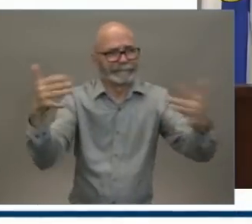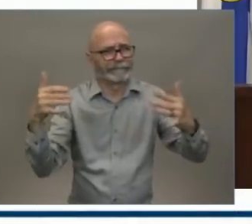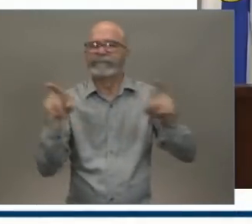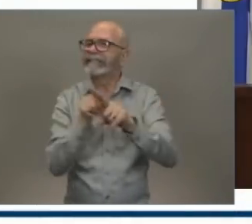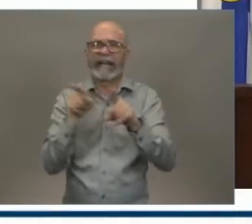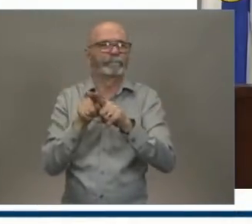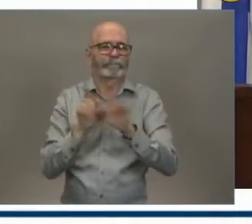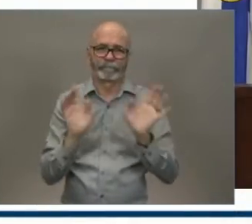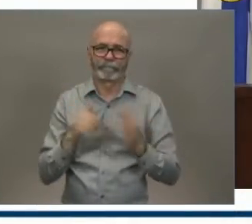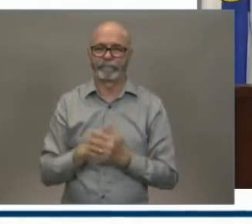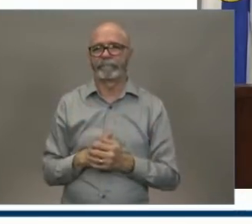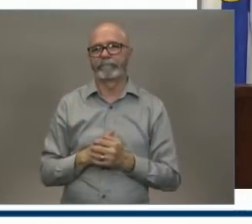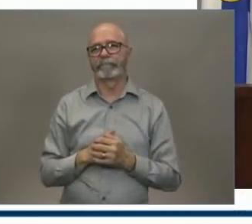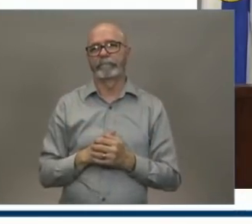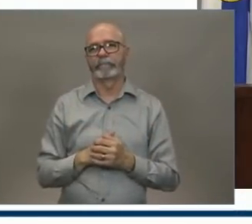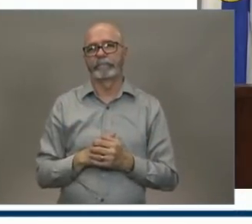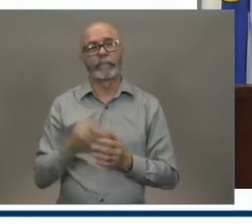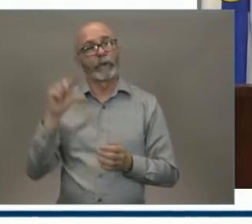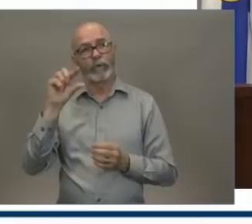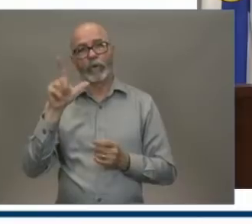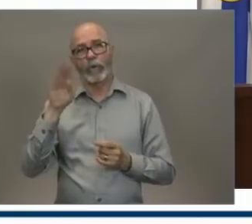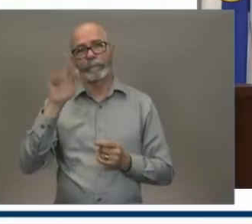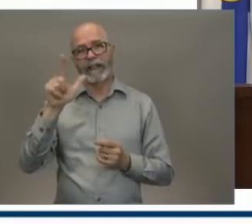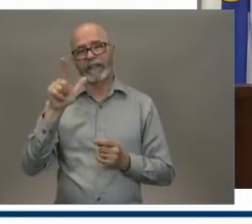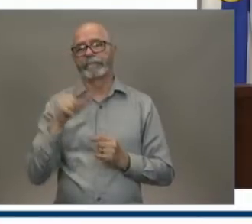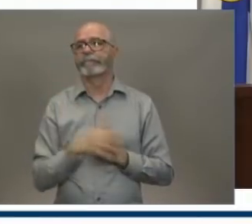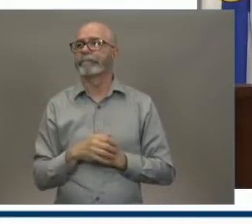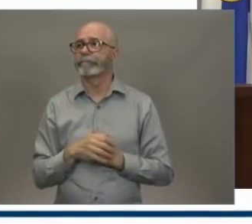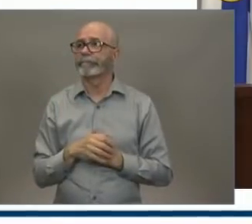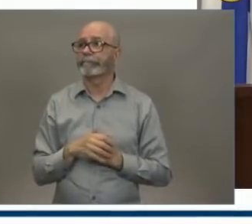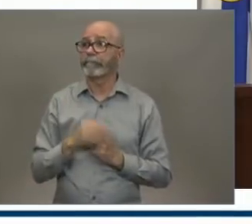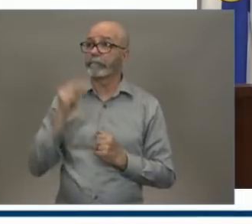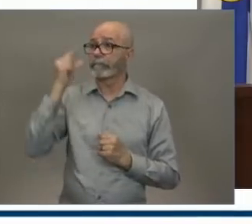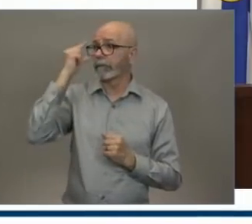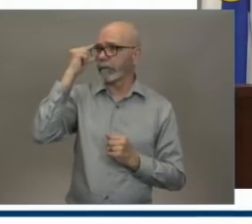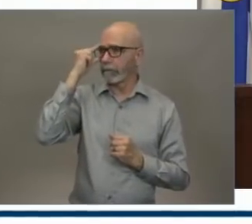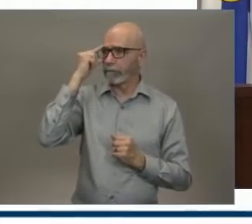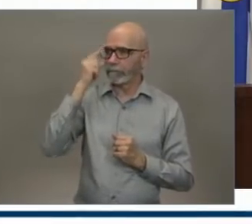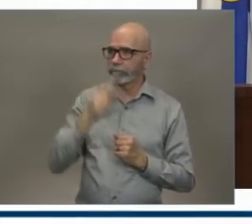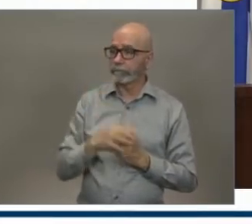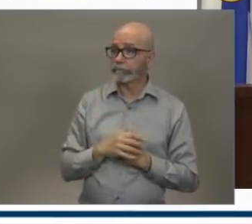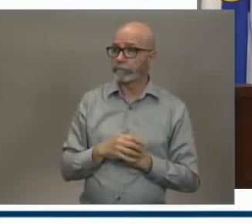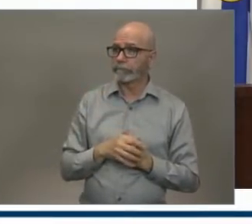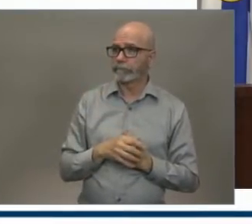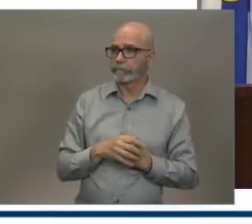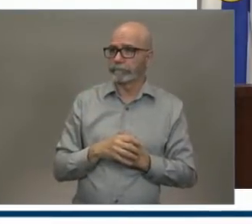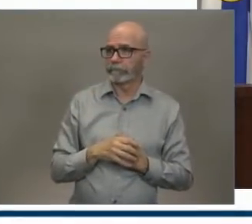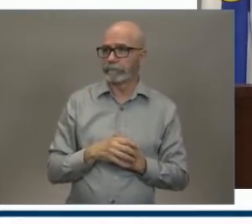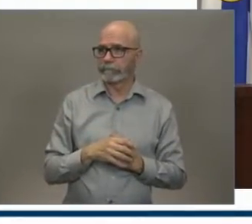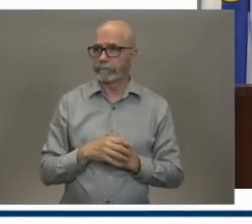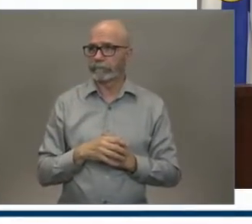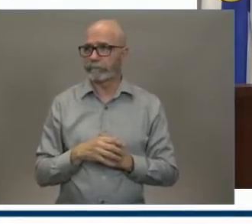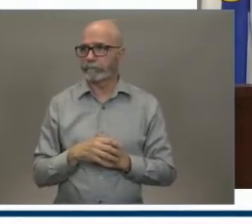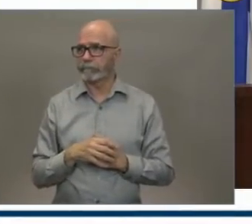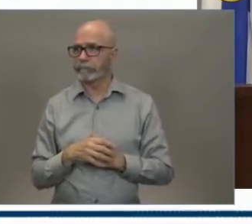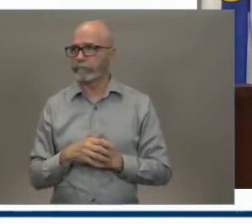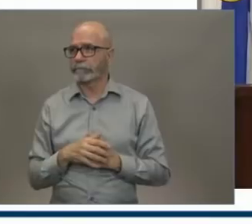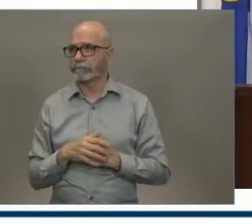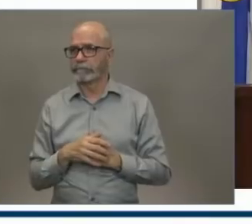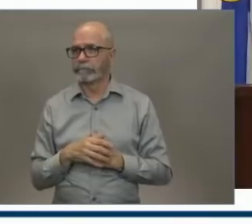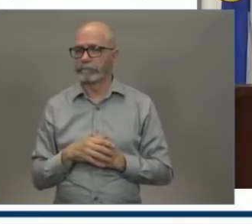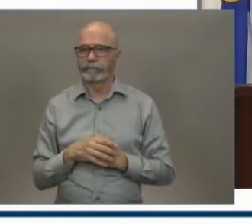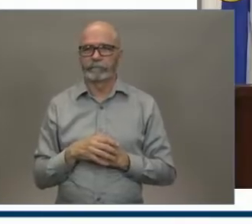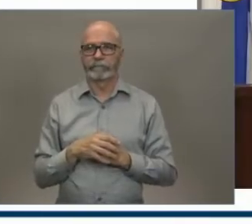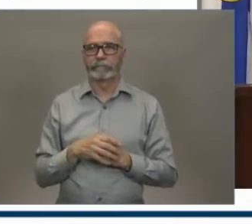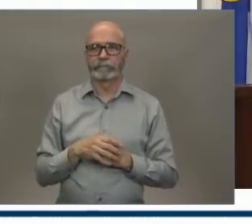Alicia Drouse from Global. Go ahead, Alicia. Thank you. Just to follow up on the variant strains,